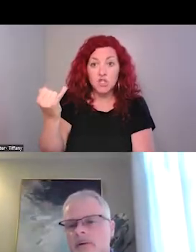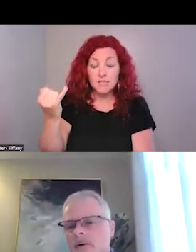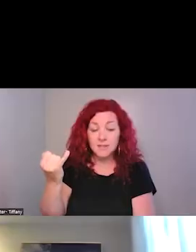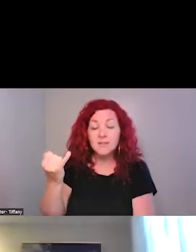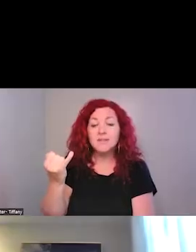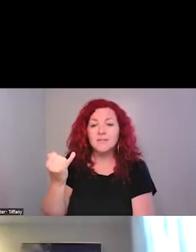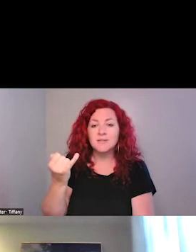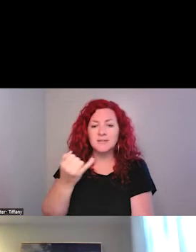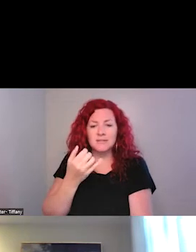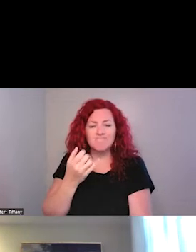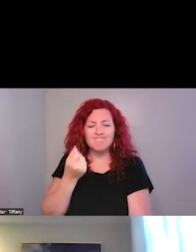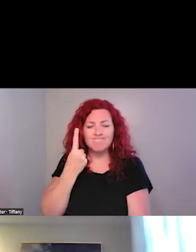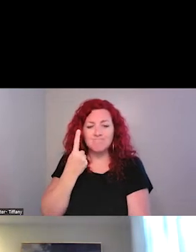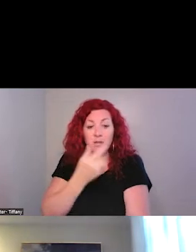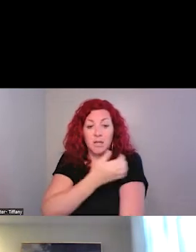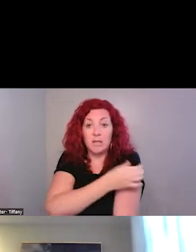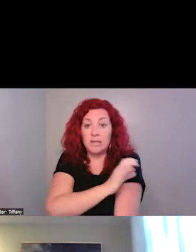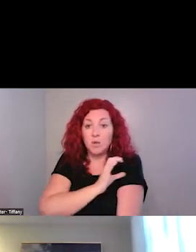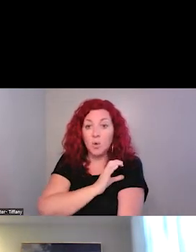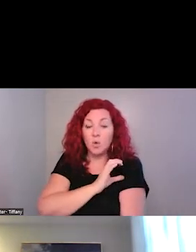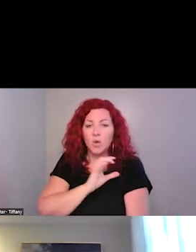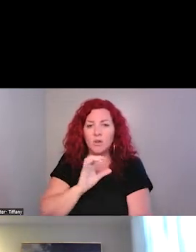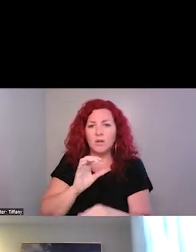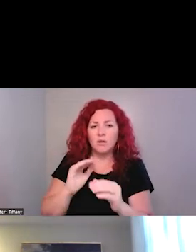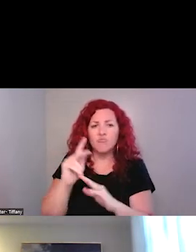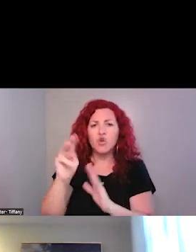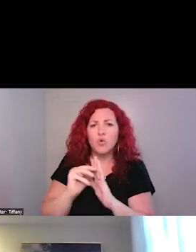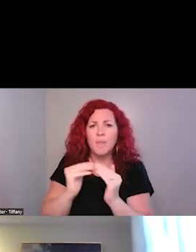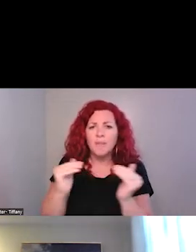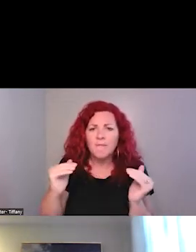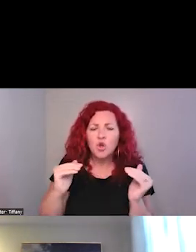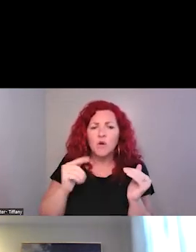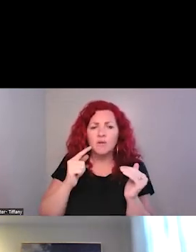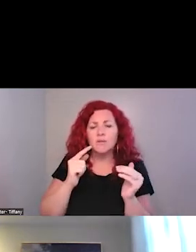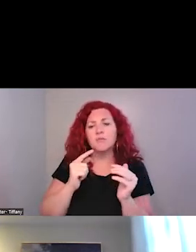clinical or sort of workforce or program level to sort of reinforce. And,